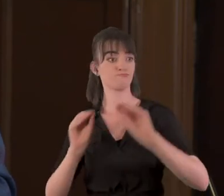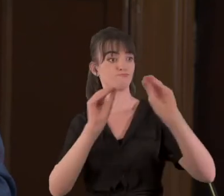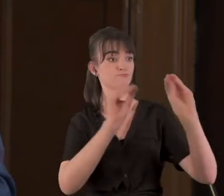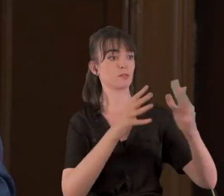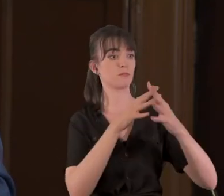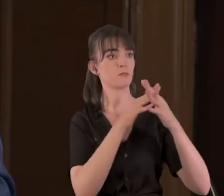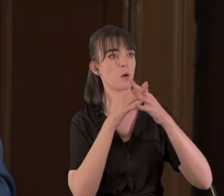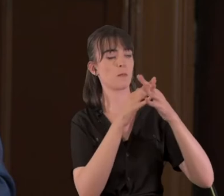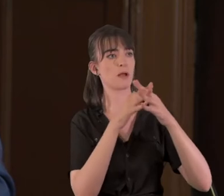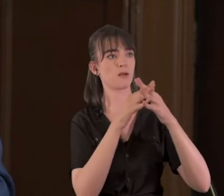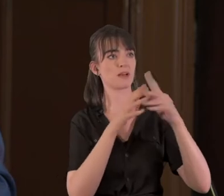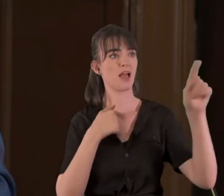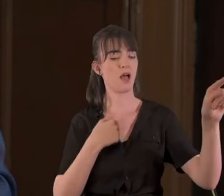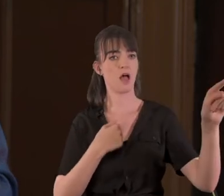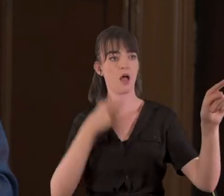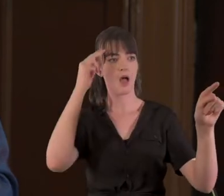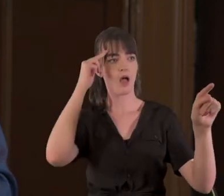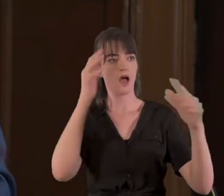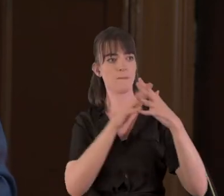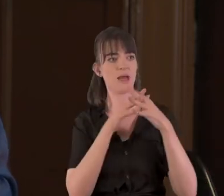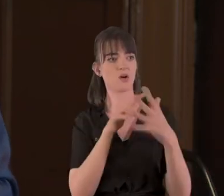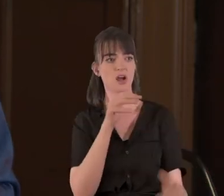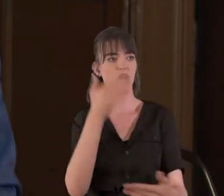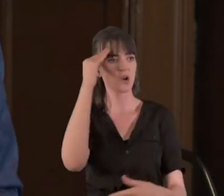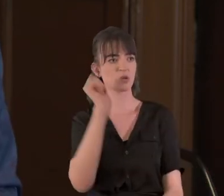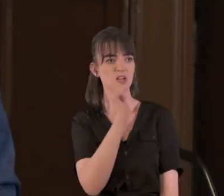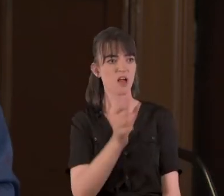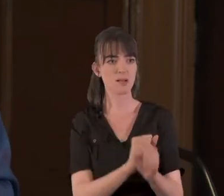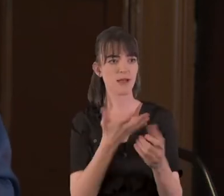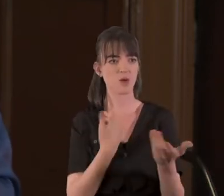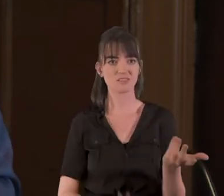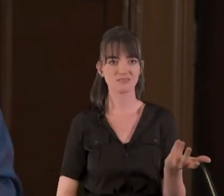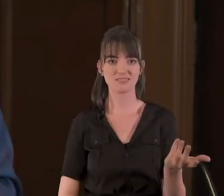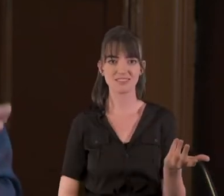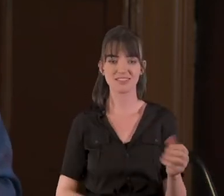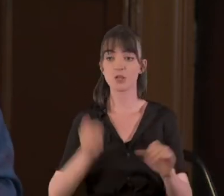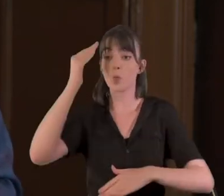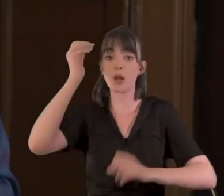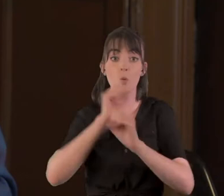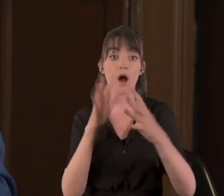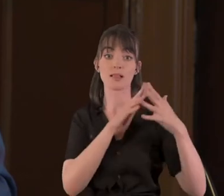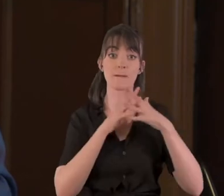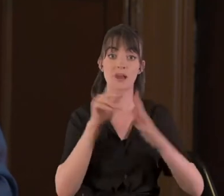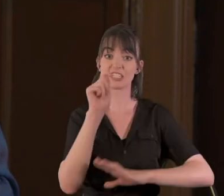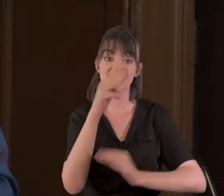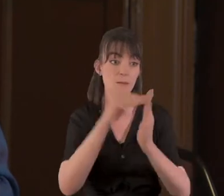knows nothing about us. So we know all their television programs. You know, broadly speaking, we kind of follow